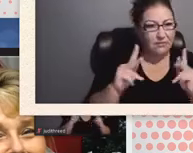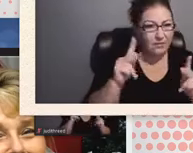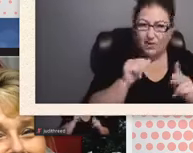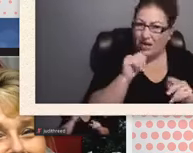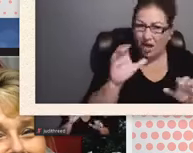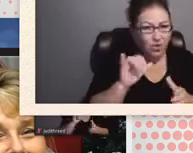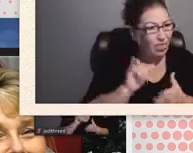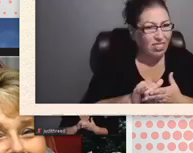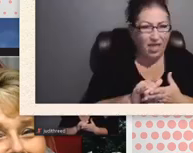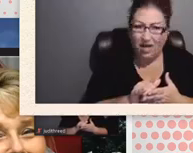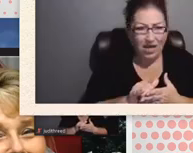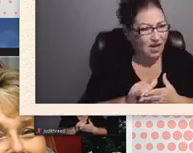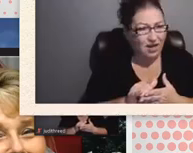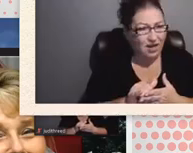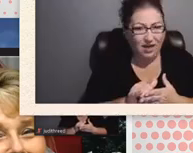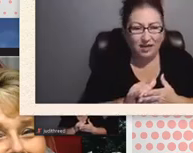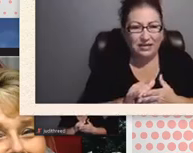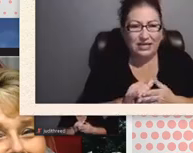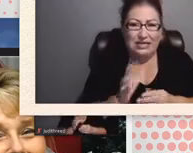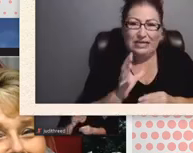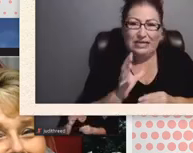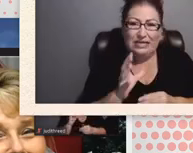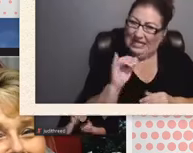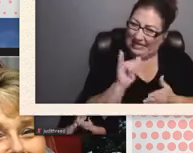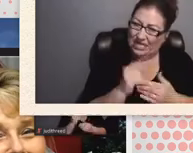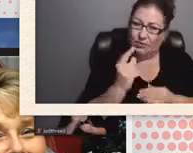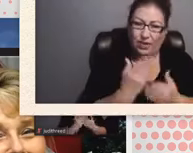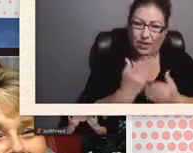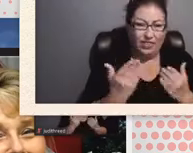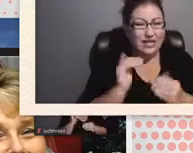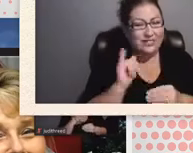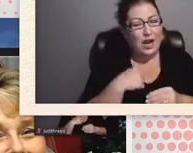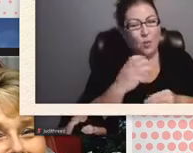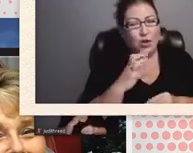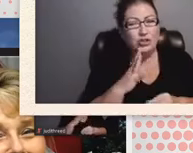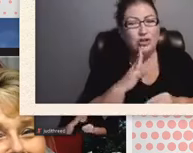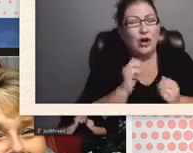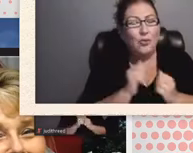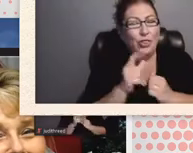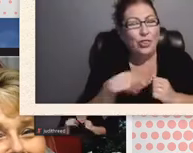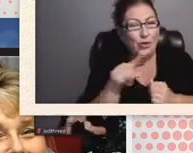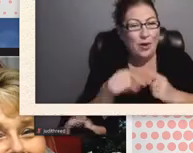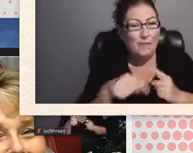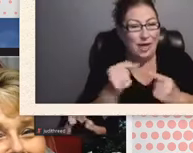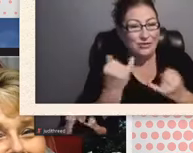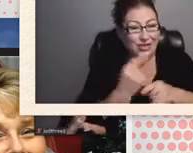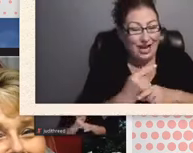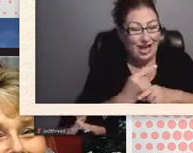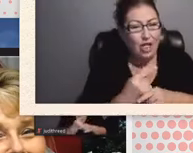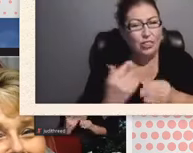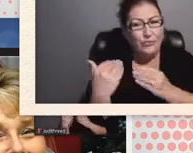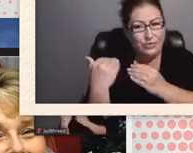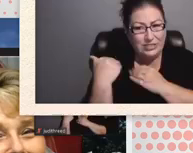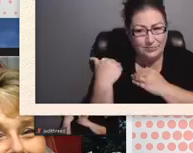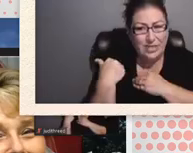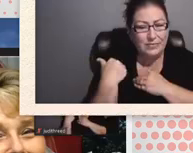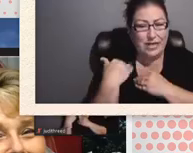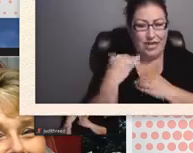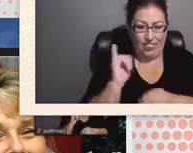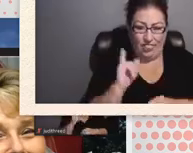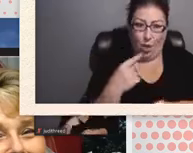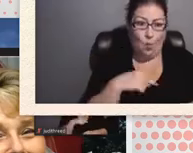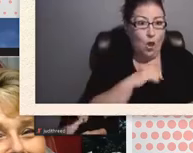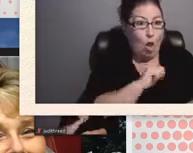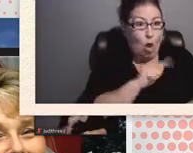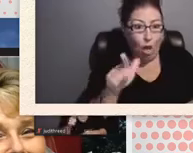that. And that's one of the things I want to talk to you about today, the responsibility that we all have